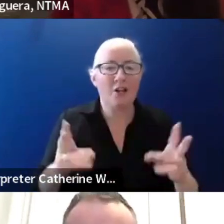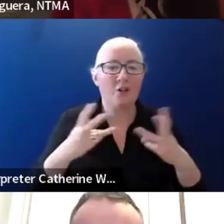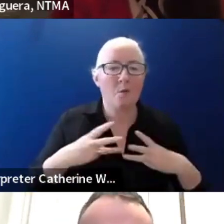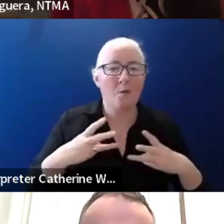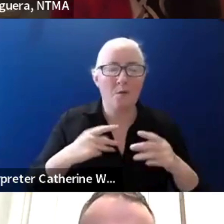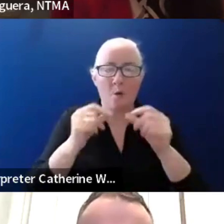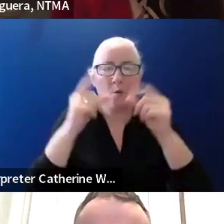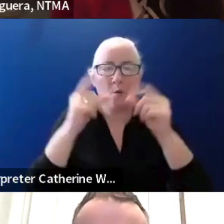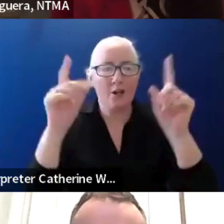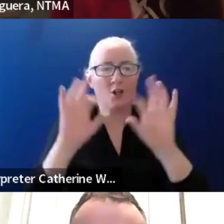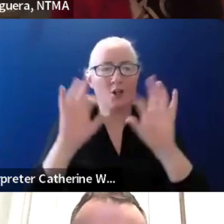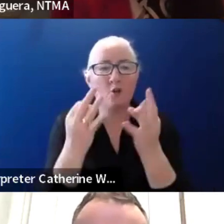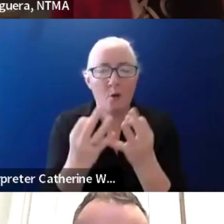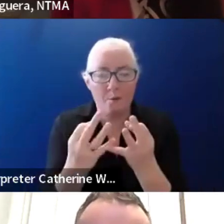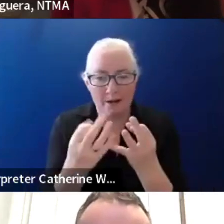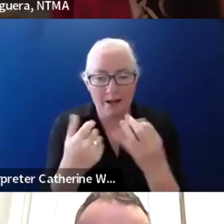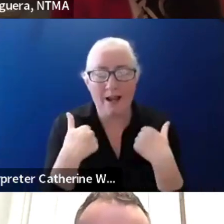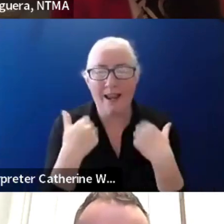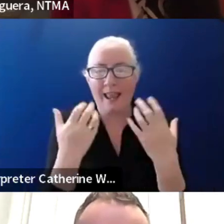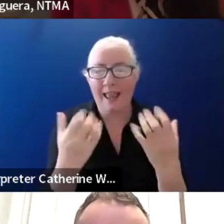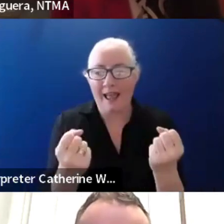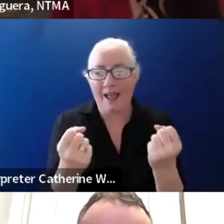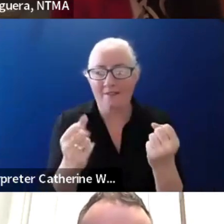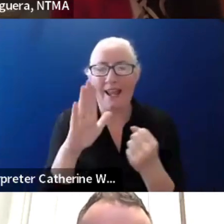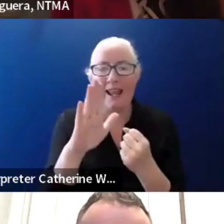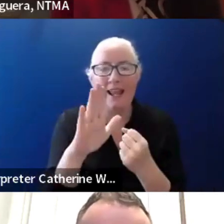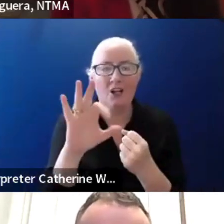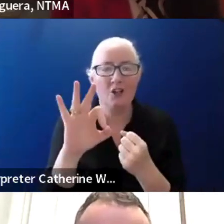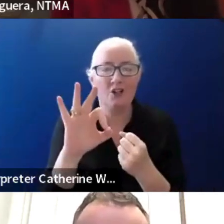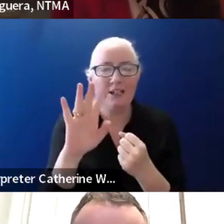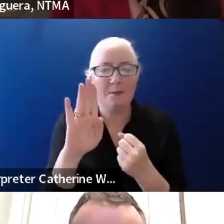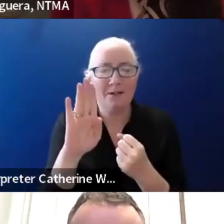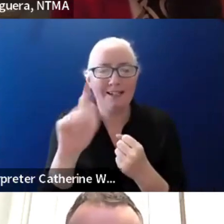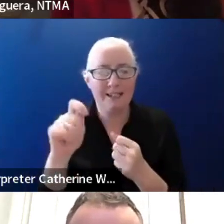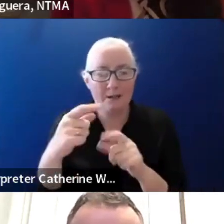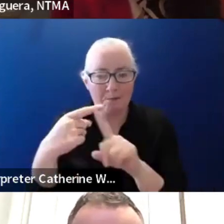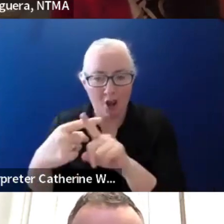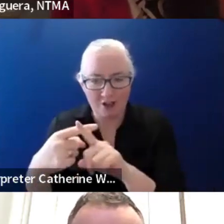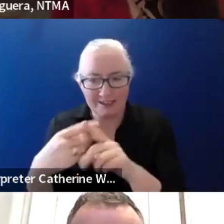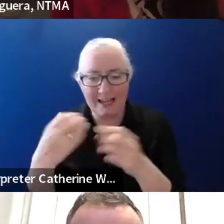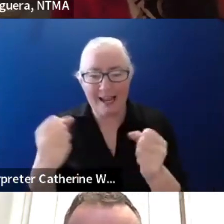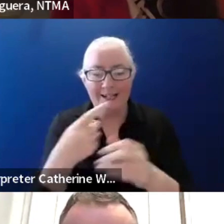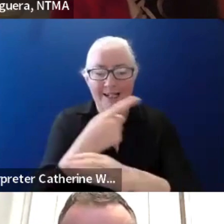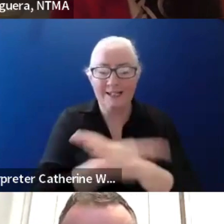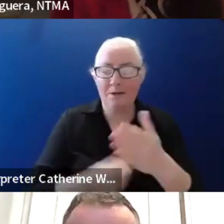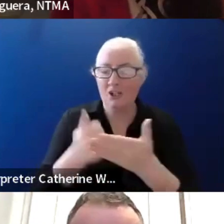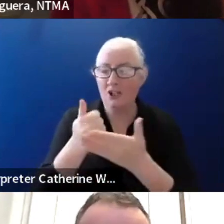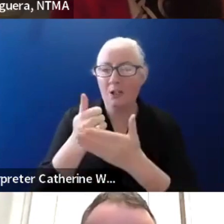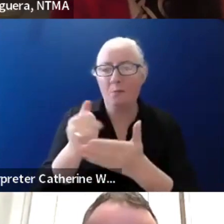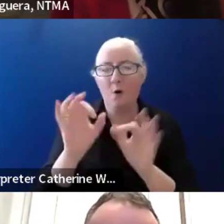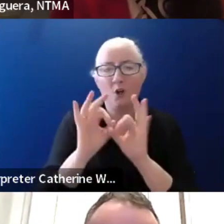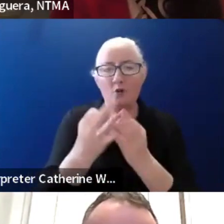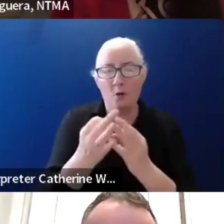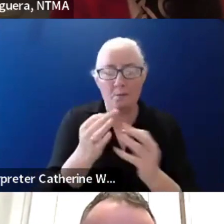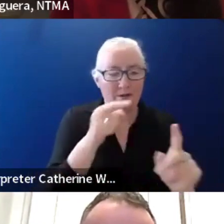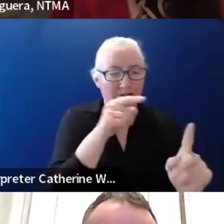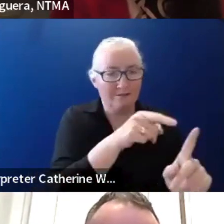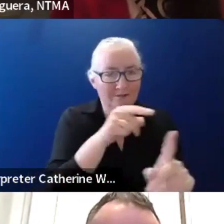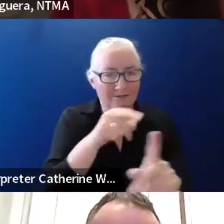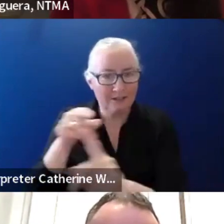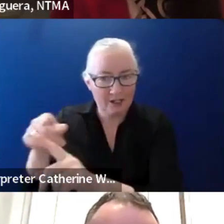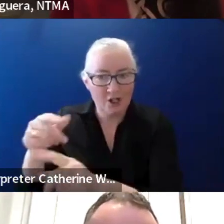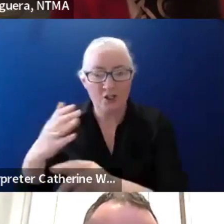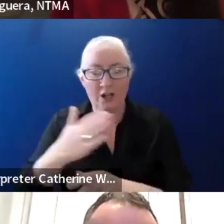Awareness Group. We also have a LGTB+, gender balance, and disability support group. In our case,